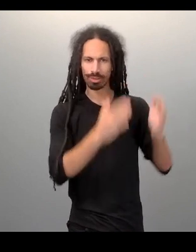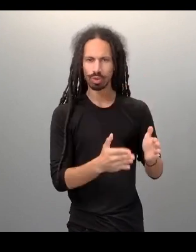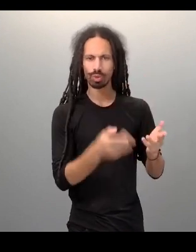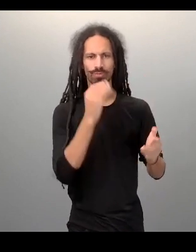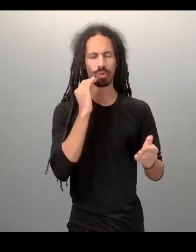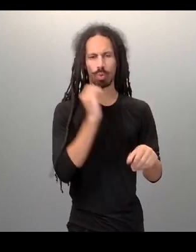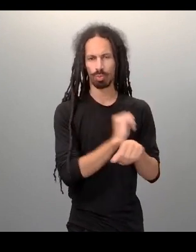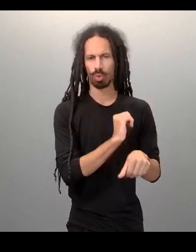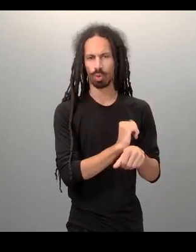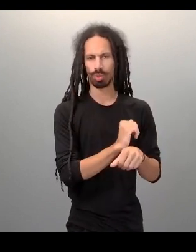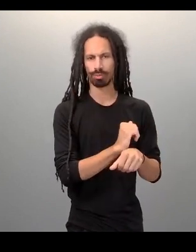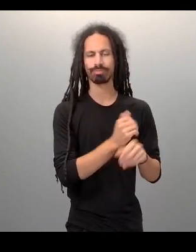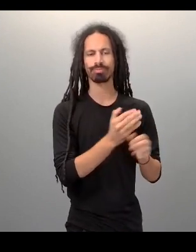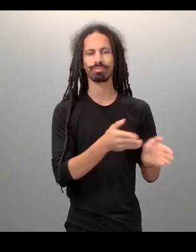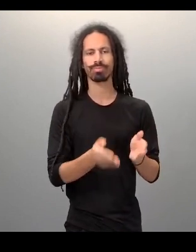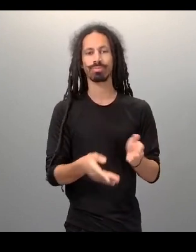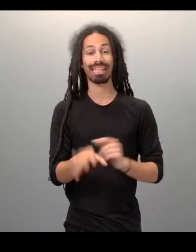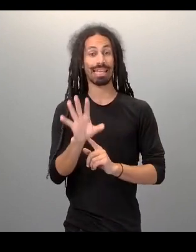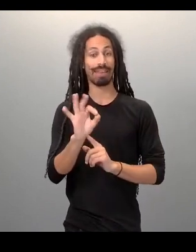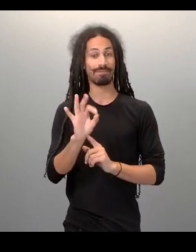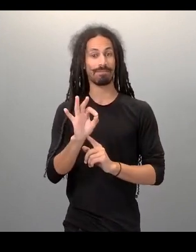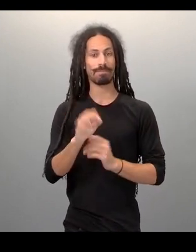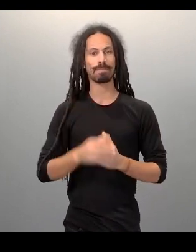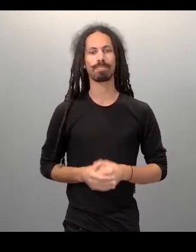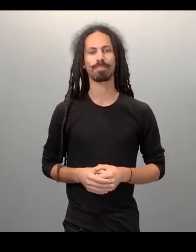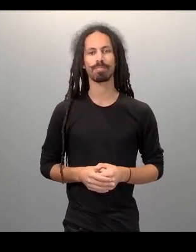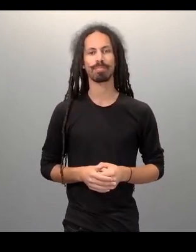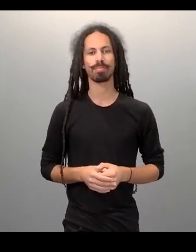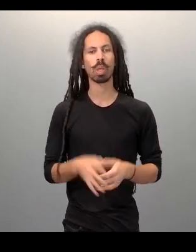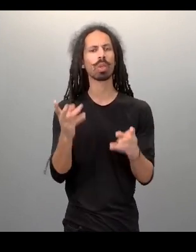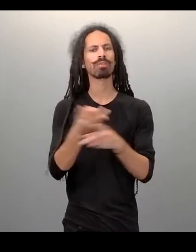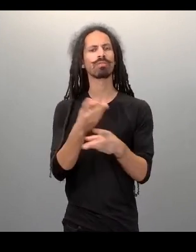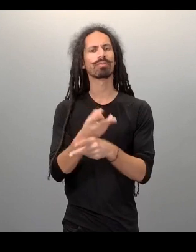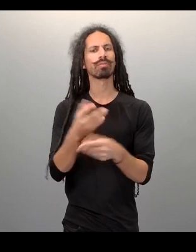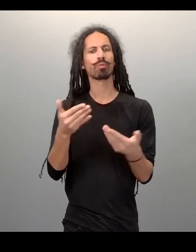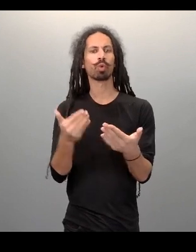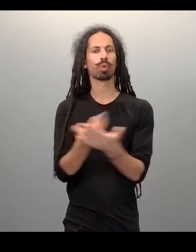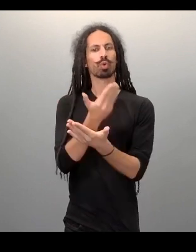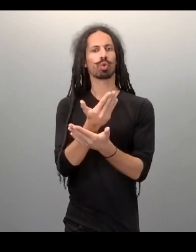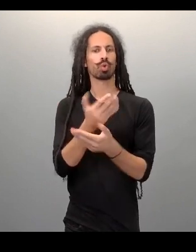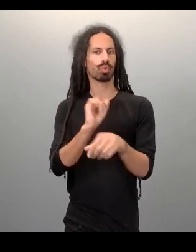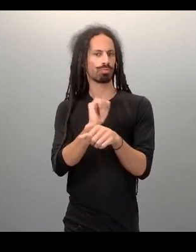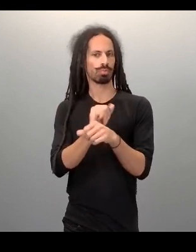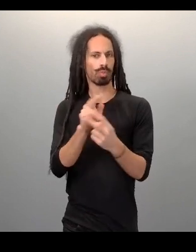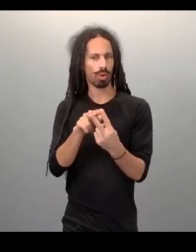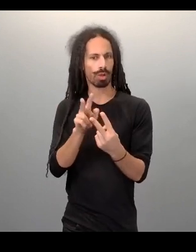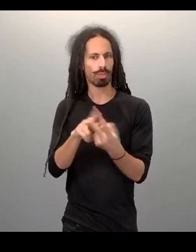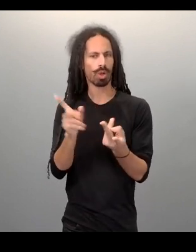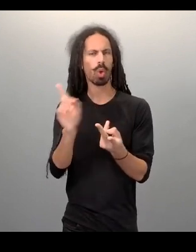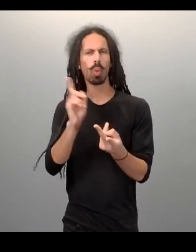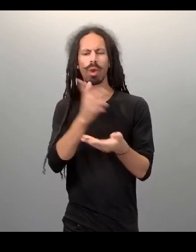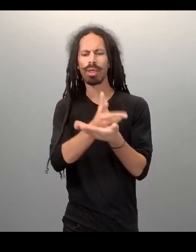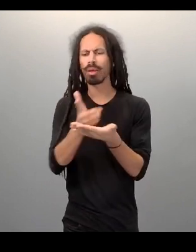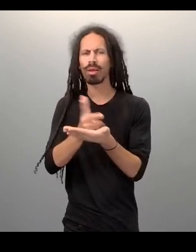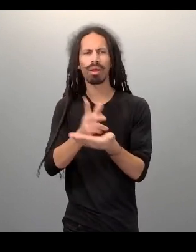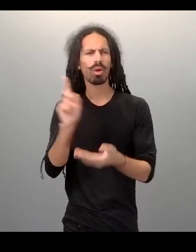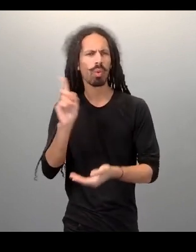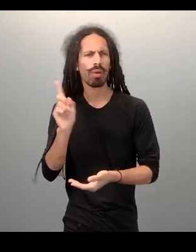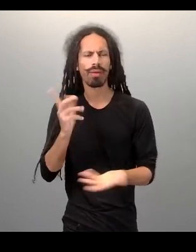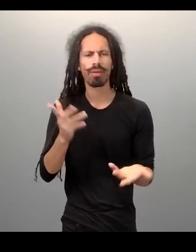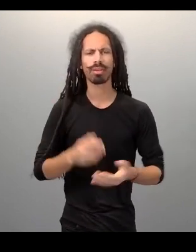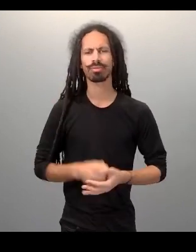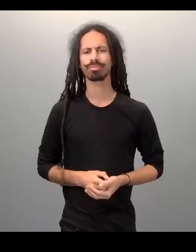assignment. And number F, you need to find out from your new coworker where to park tomorrow.